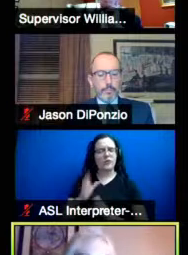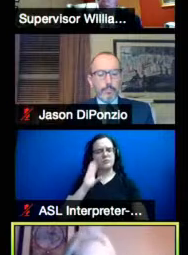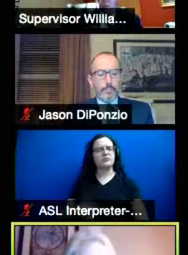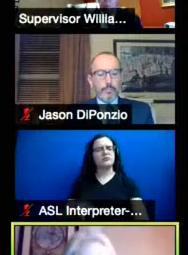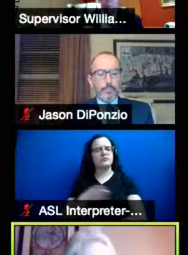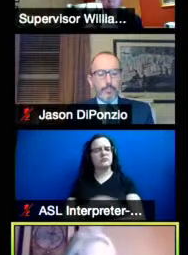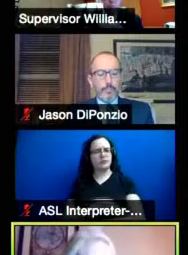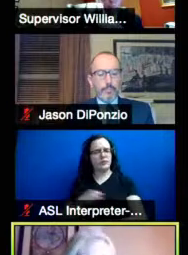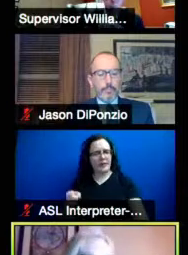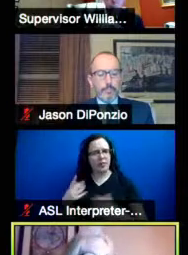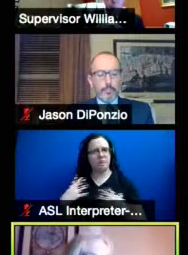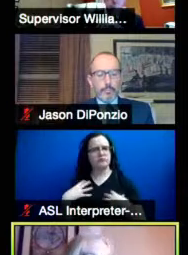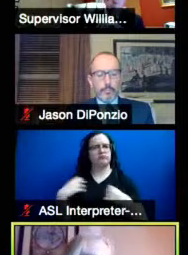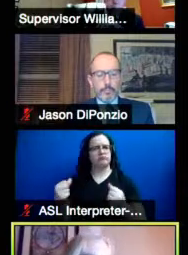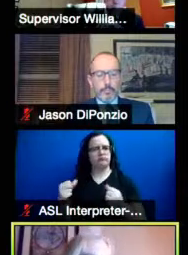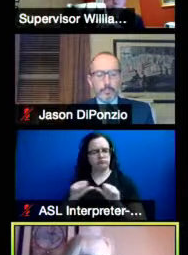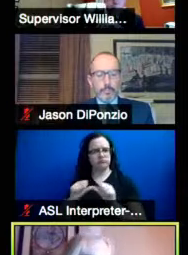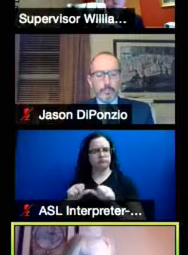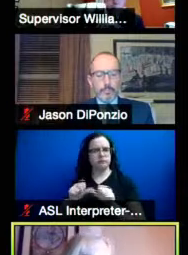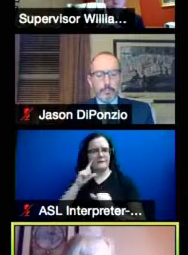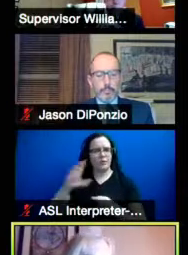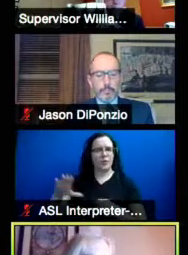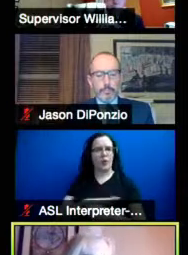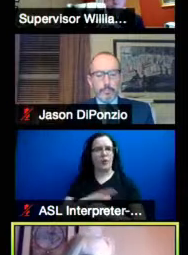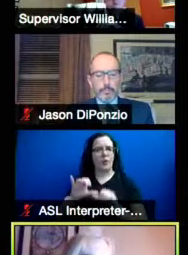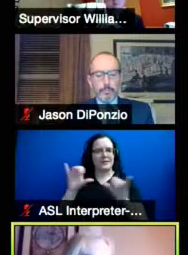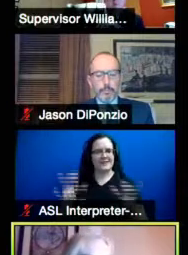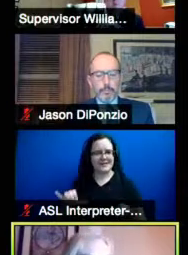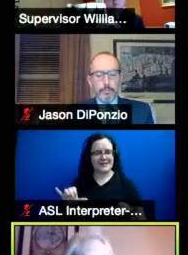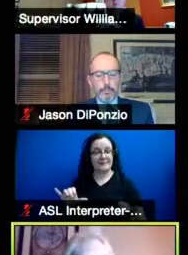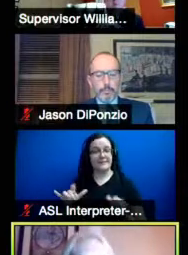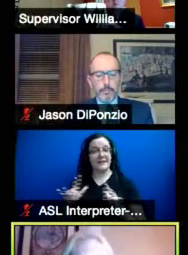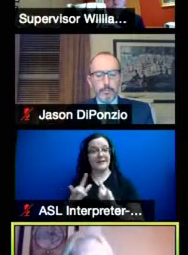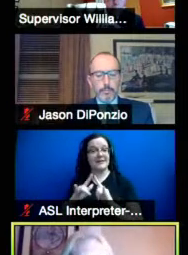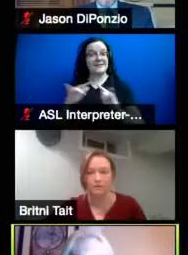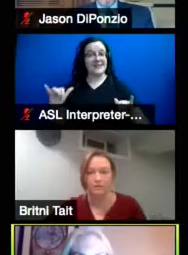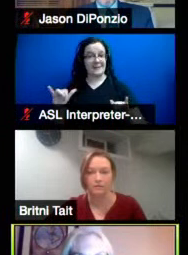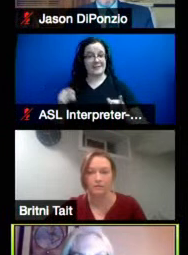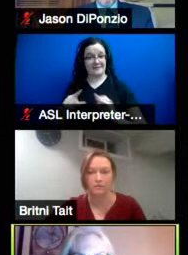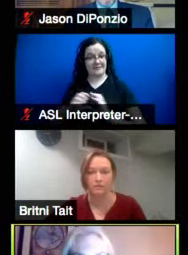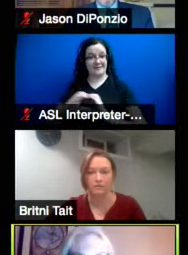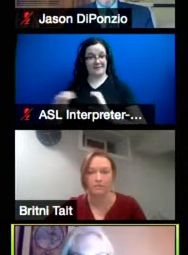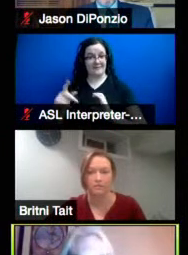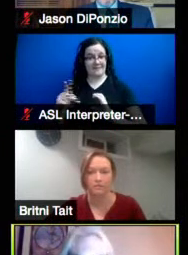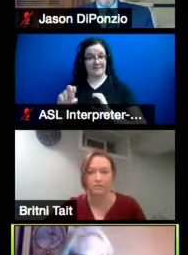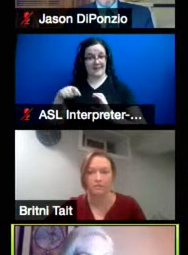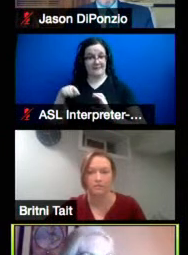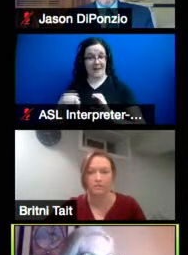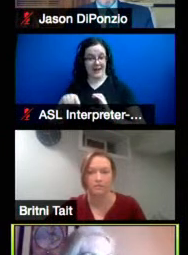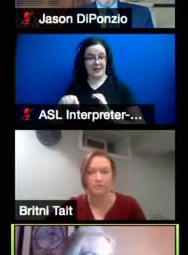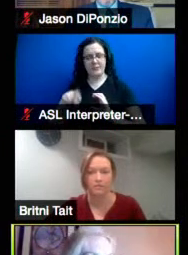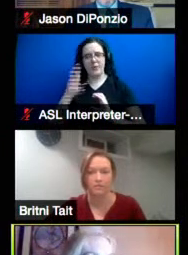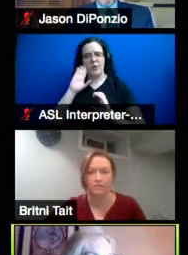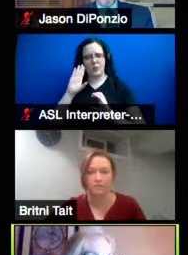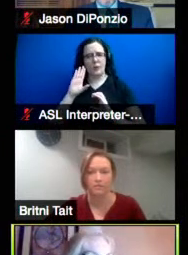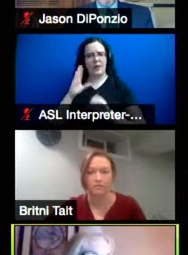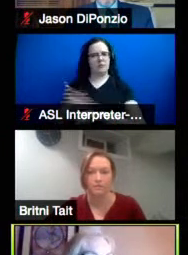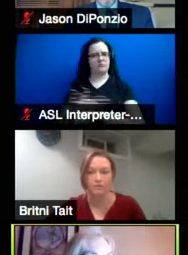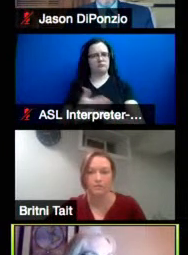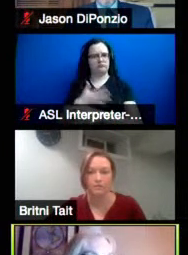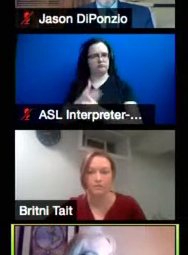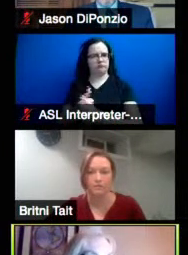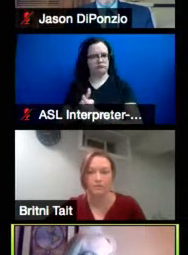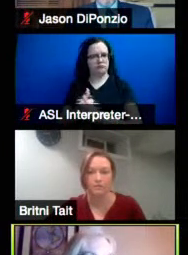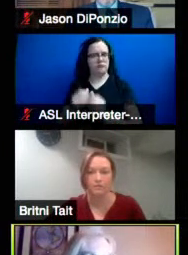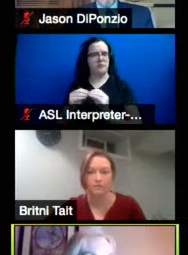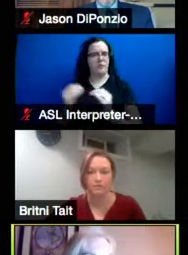of the entire system while simultaneously modernizing the pipeline's individual components. There